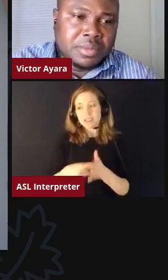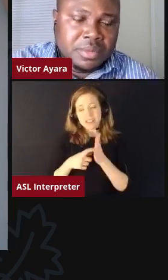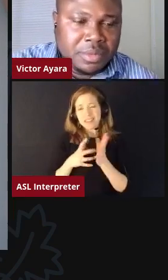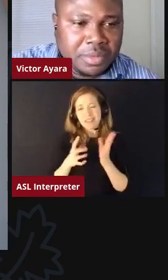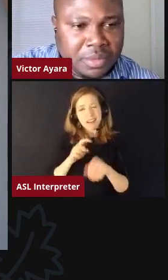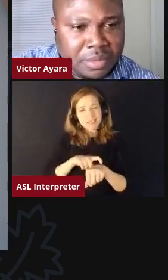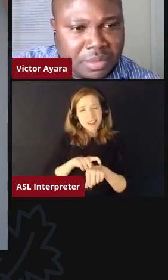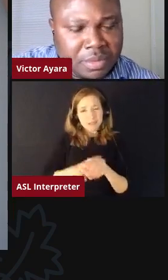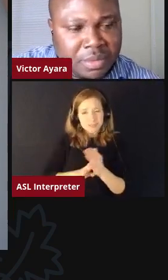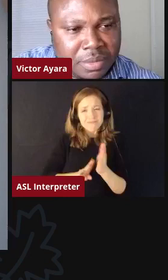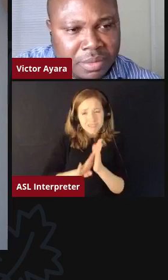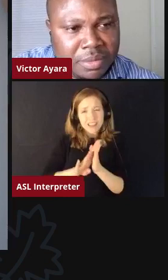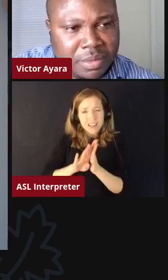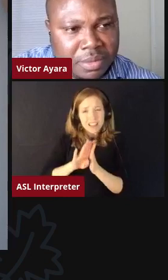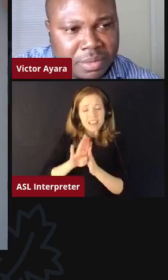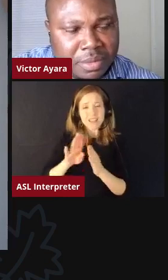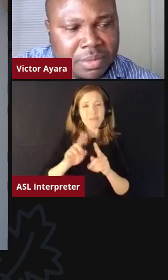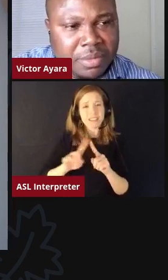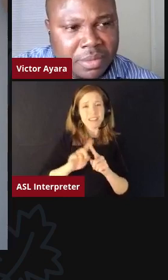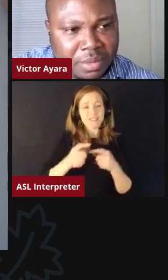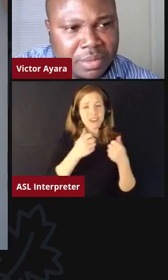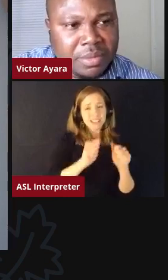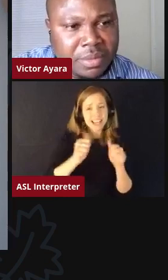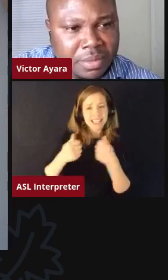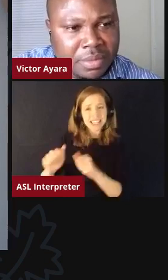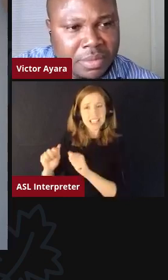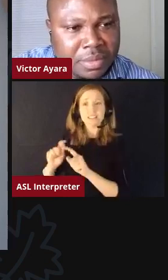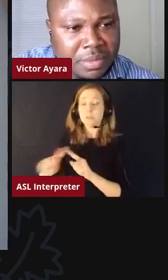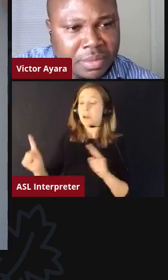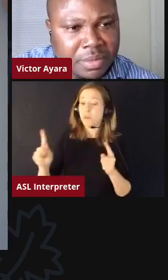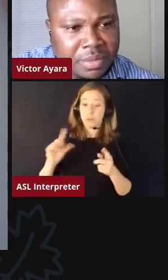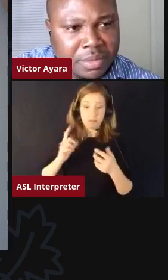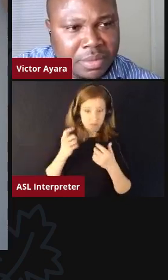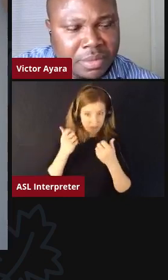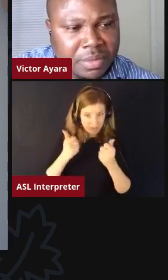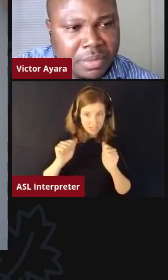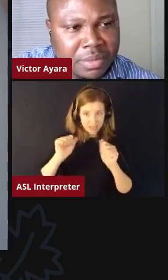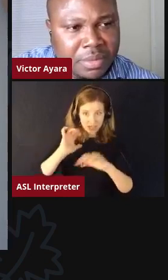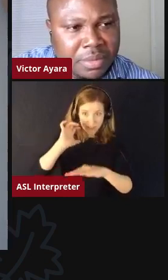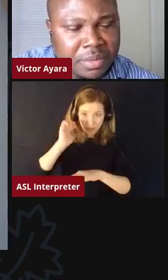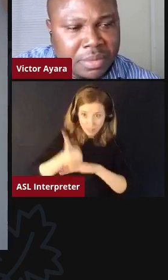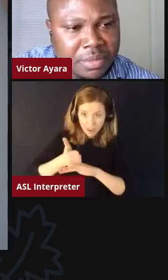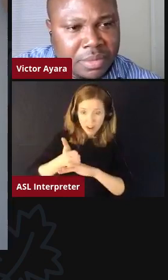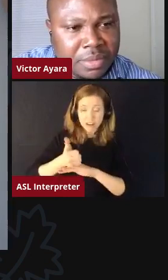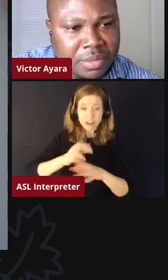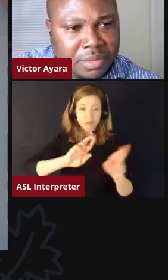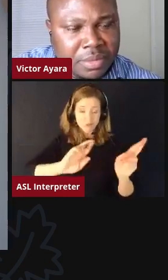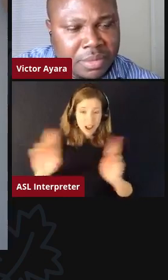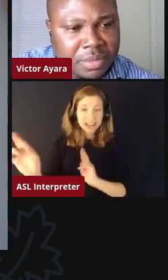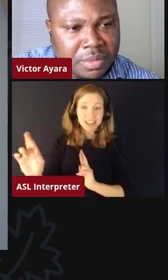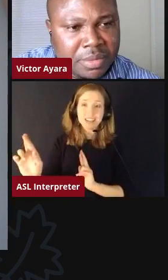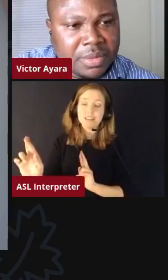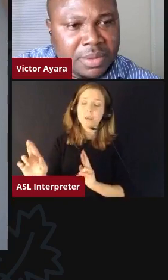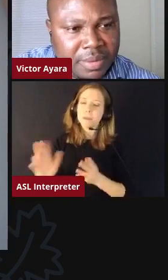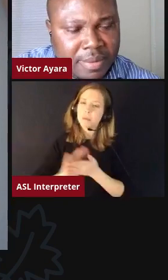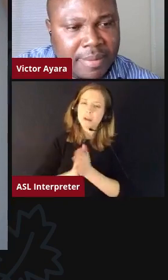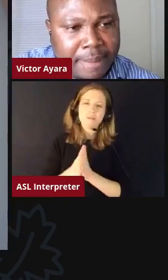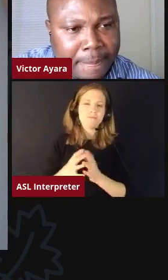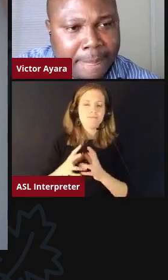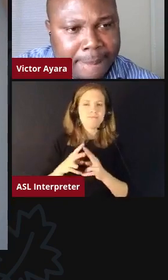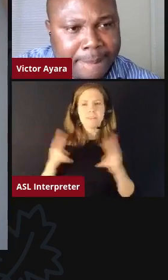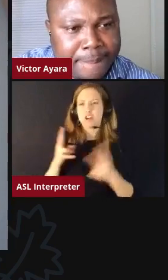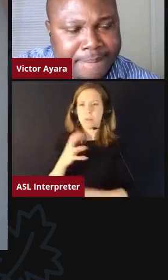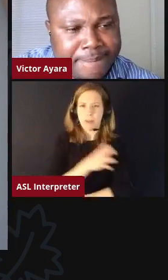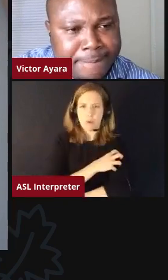informative for the public, for the policymakers. I mean, it's very empowering to go to a local representative and say,